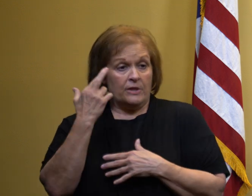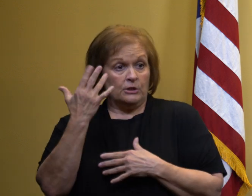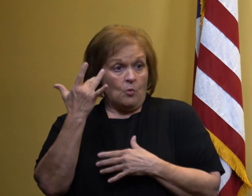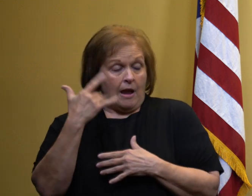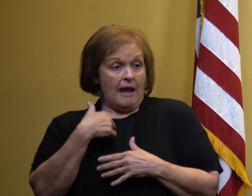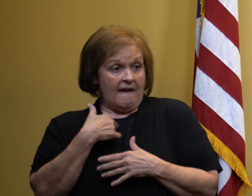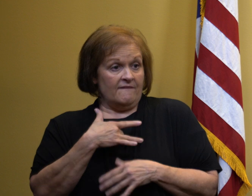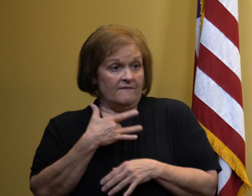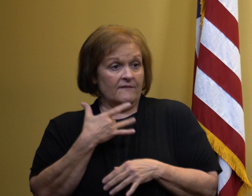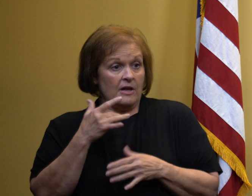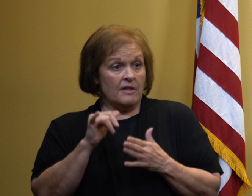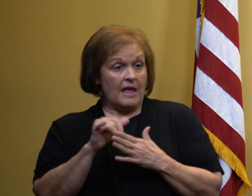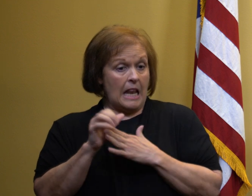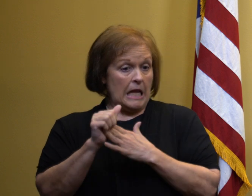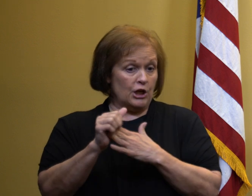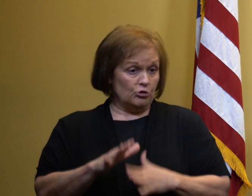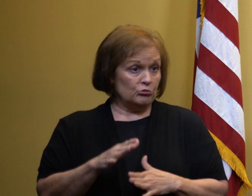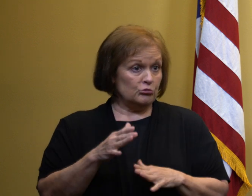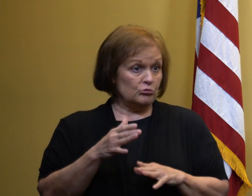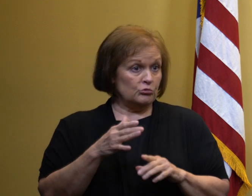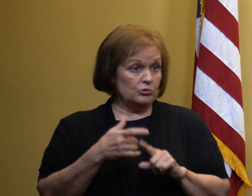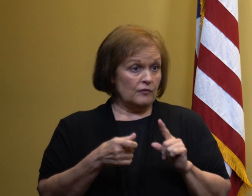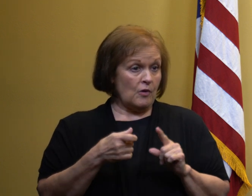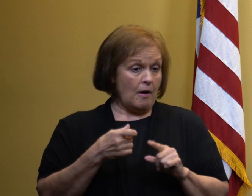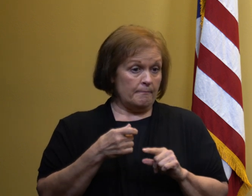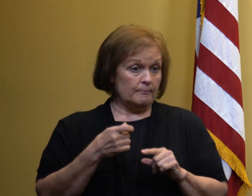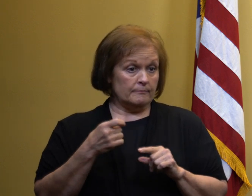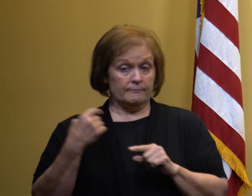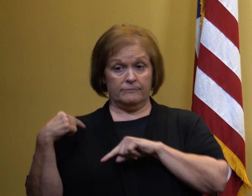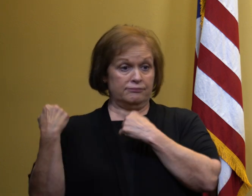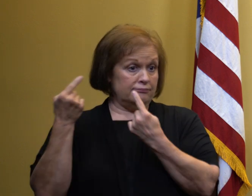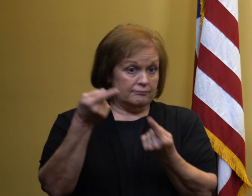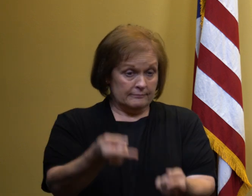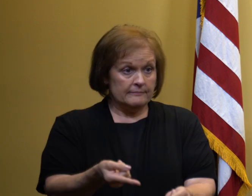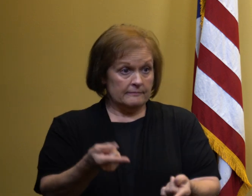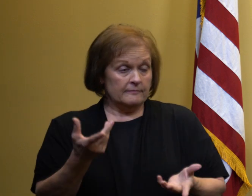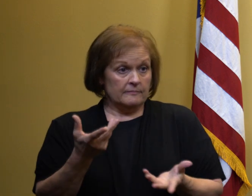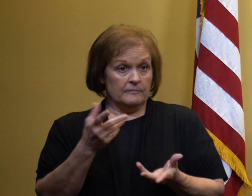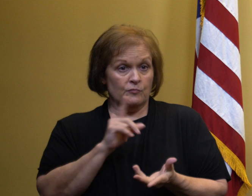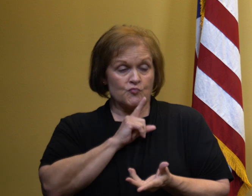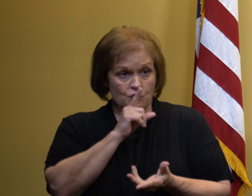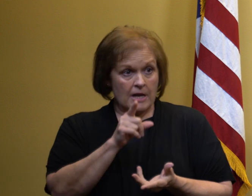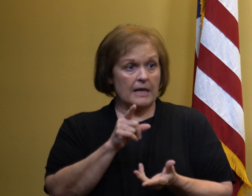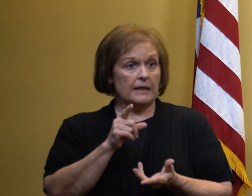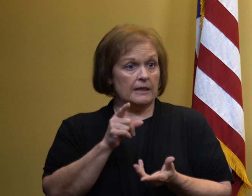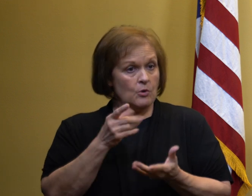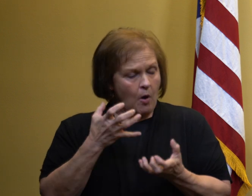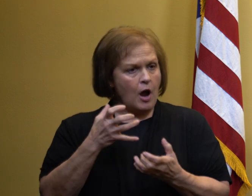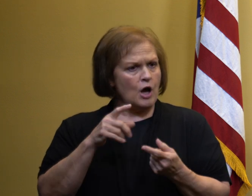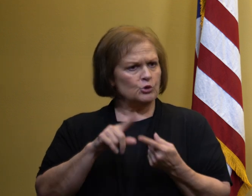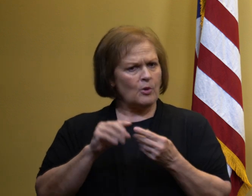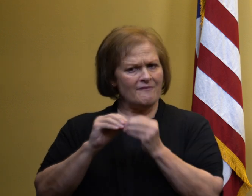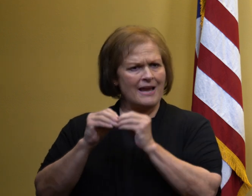why I believe that leadership from one decade to the next, really has wanted to